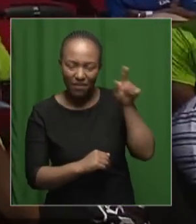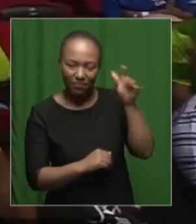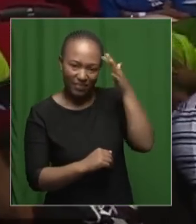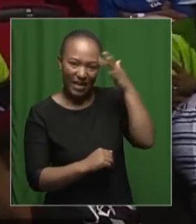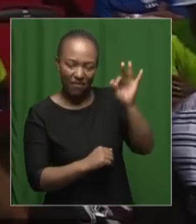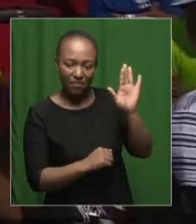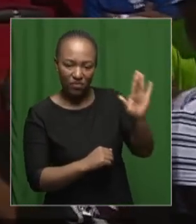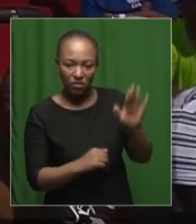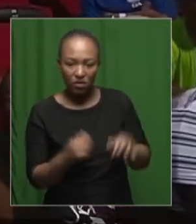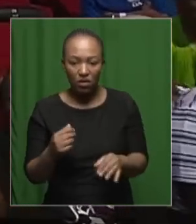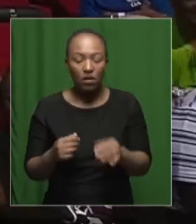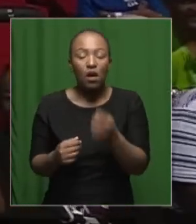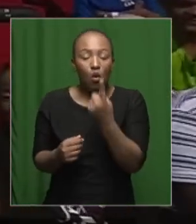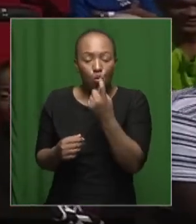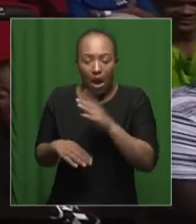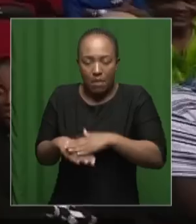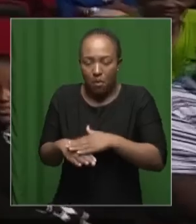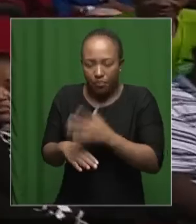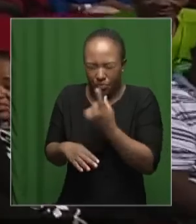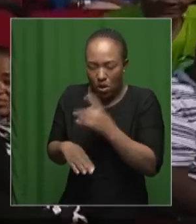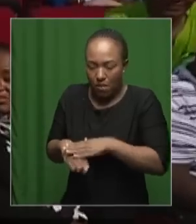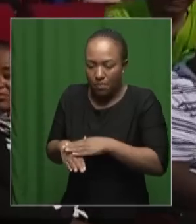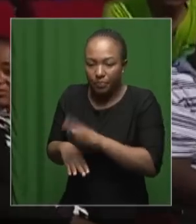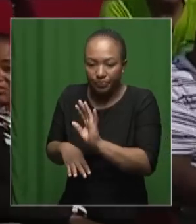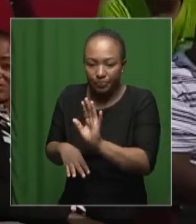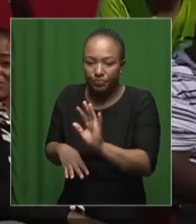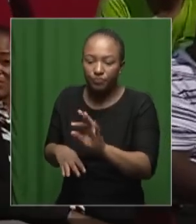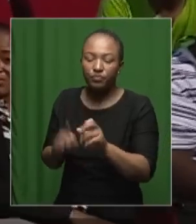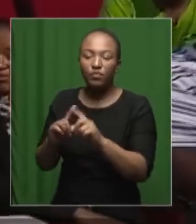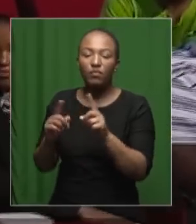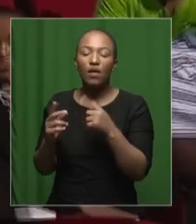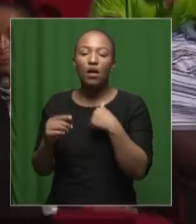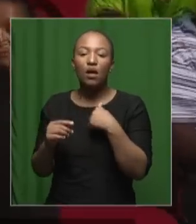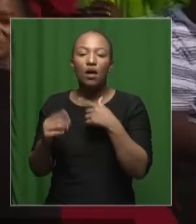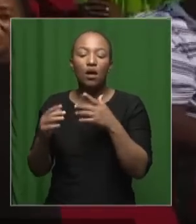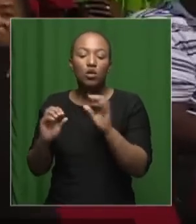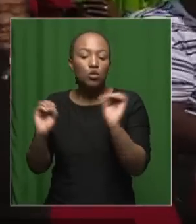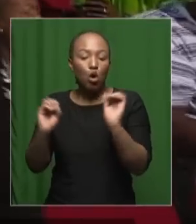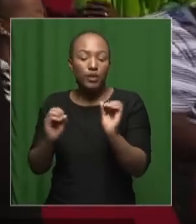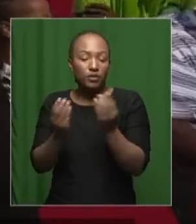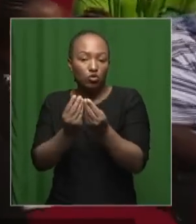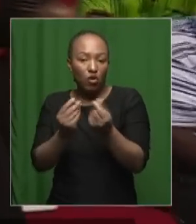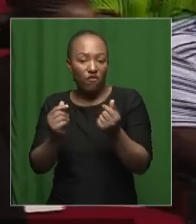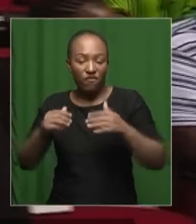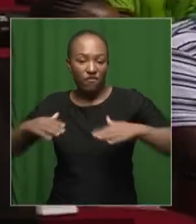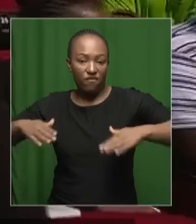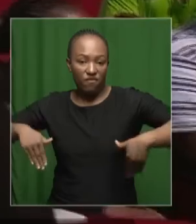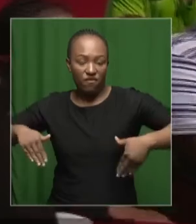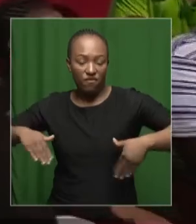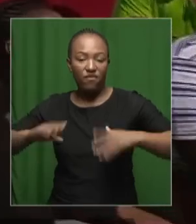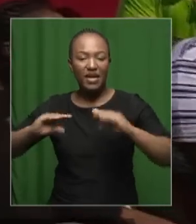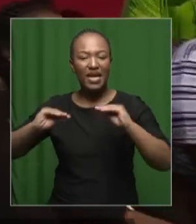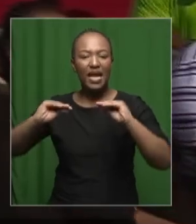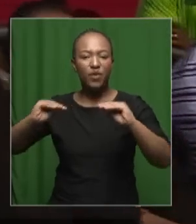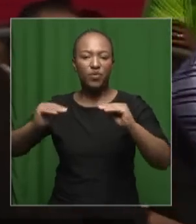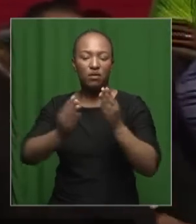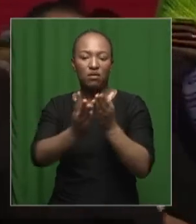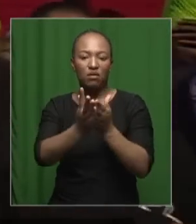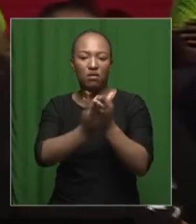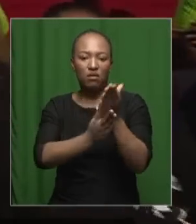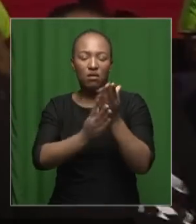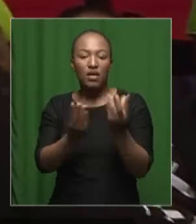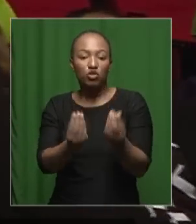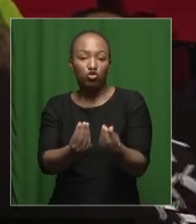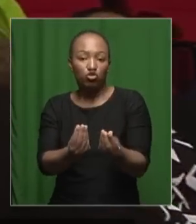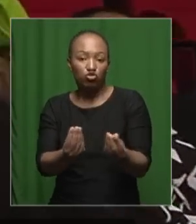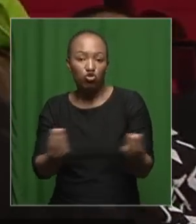One more. Secondly, I think none of you guys have addressed this, but what about education and access to education for immigrant children